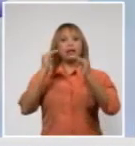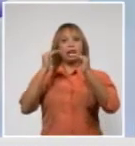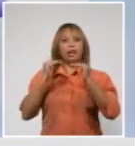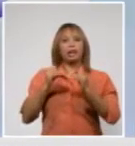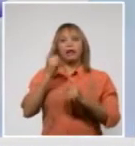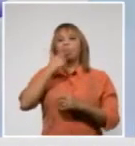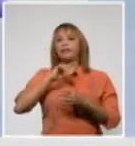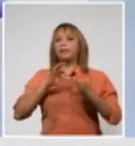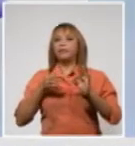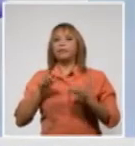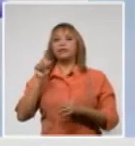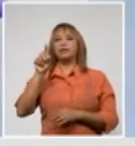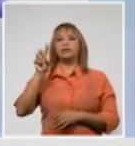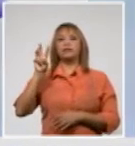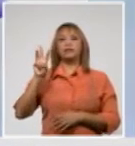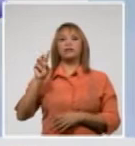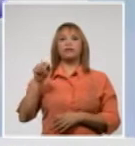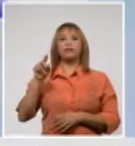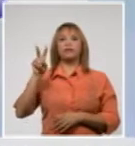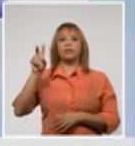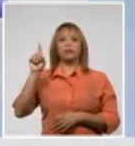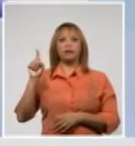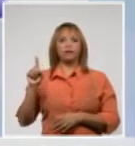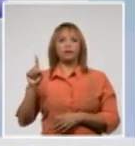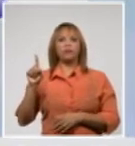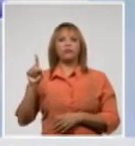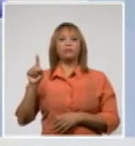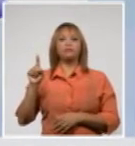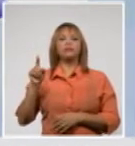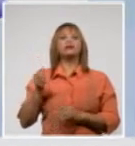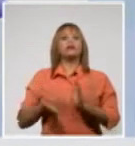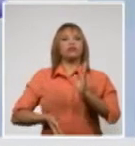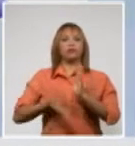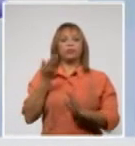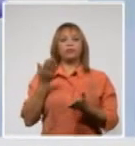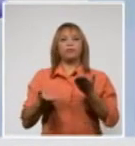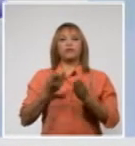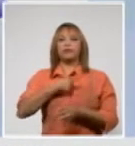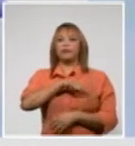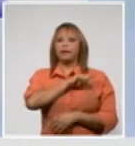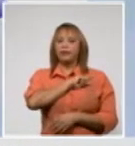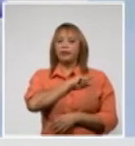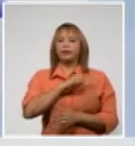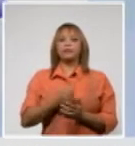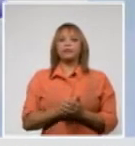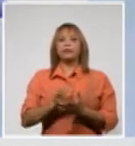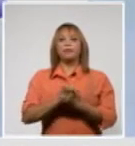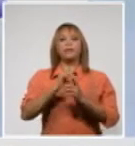per 100,000 inhabitants over the last 15 days, standing at